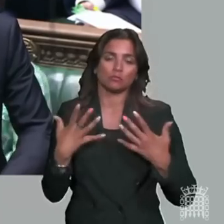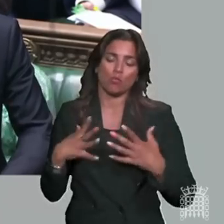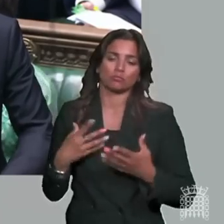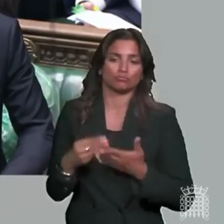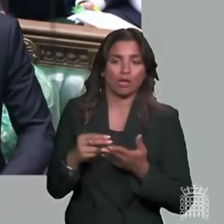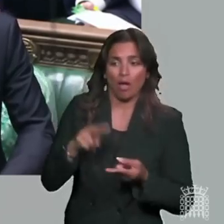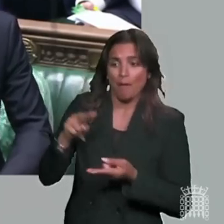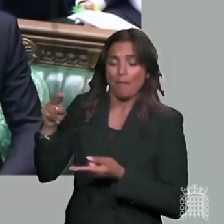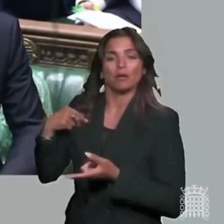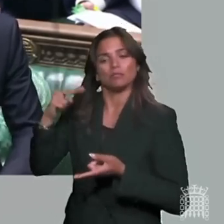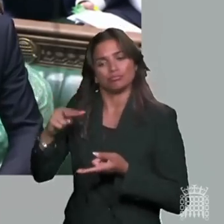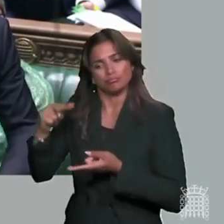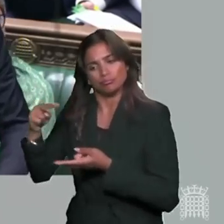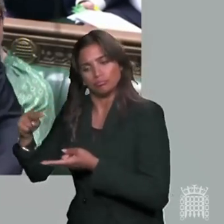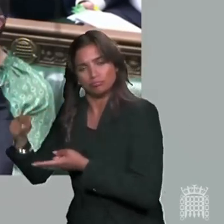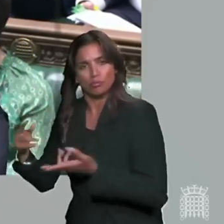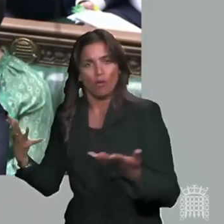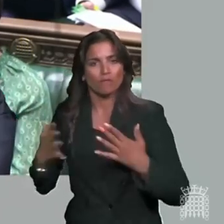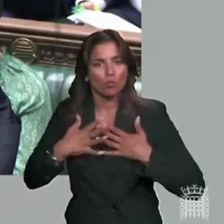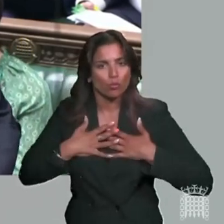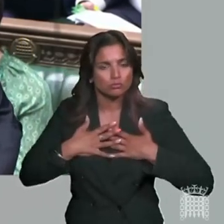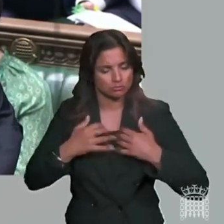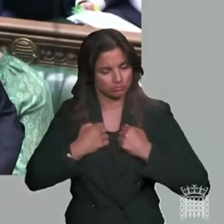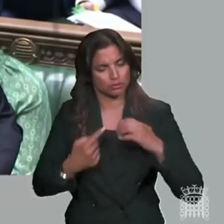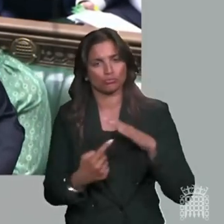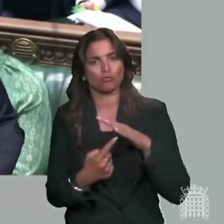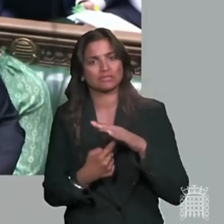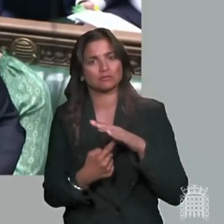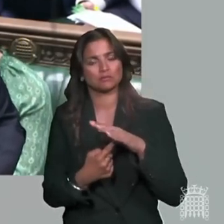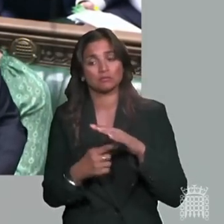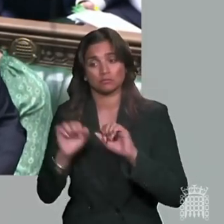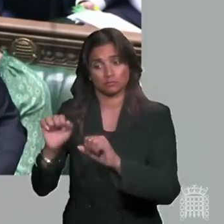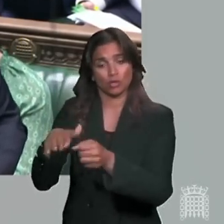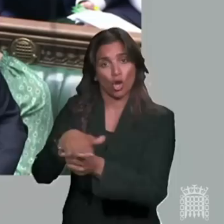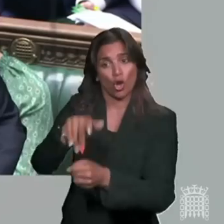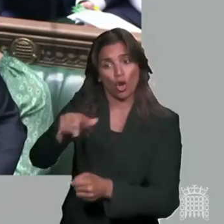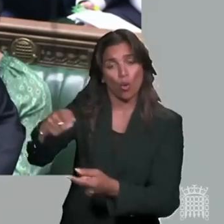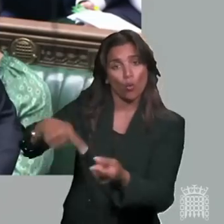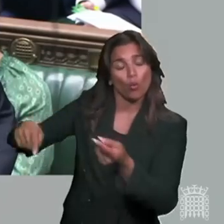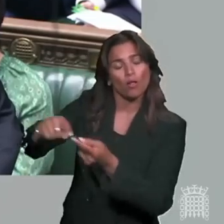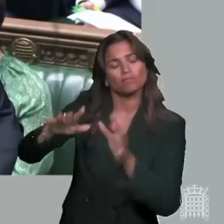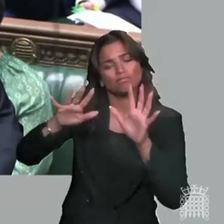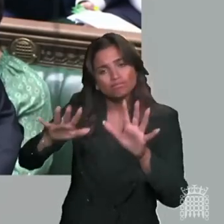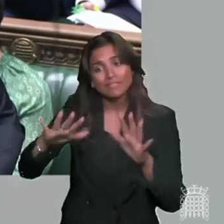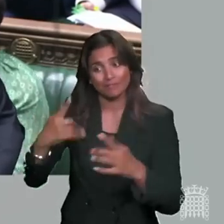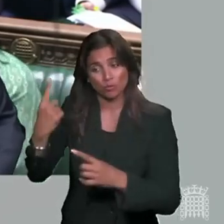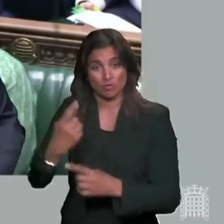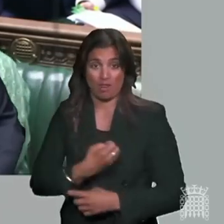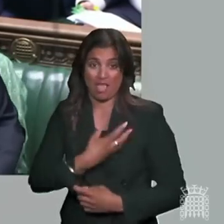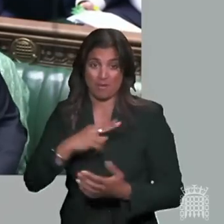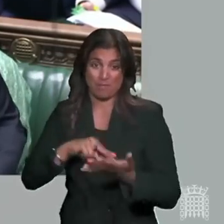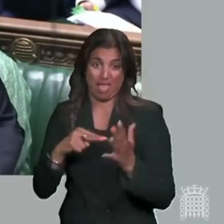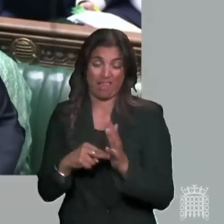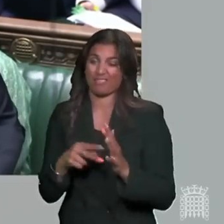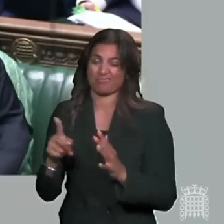on interest rates. His constituents should know that what would make that task absolutely worse is his party's plans for tens